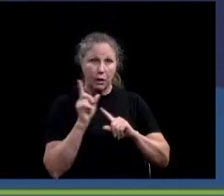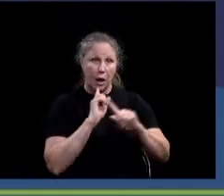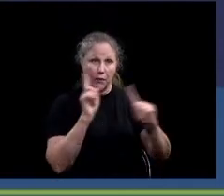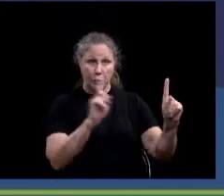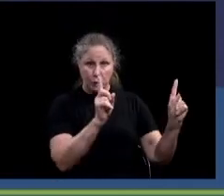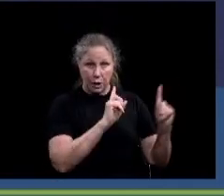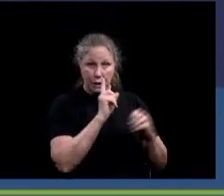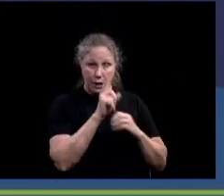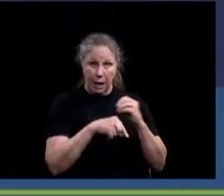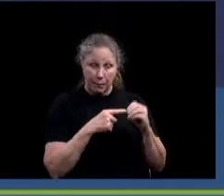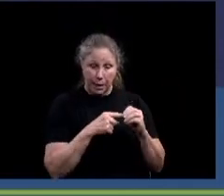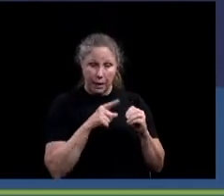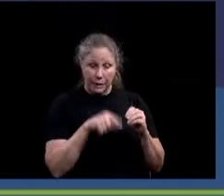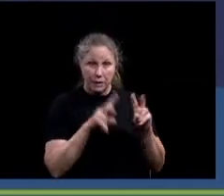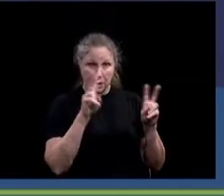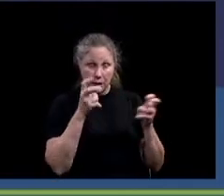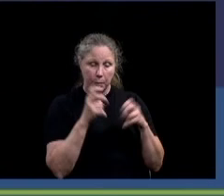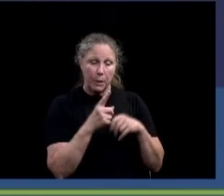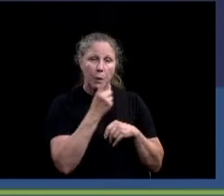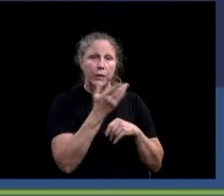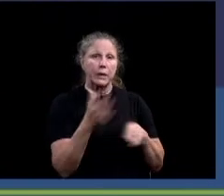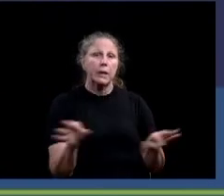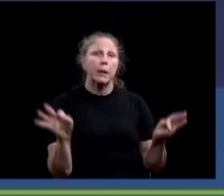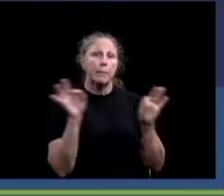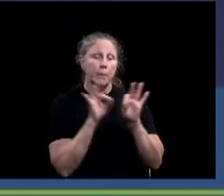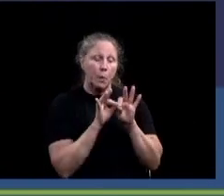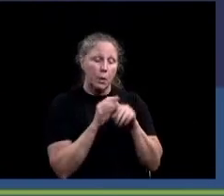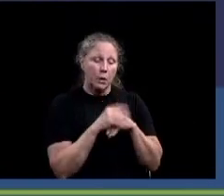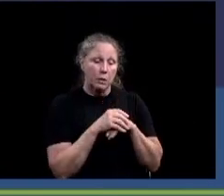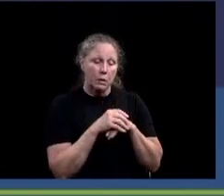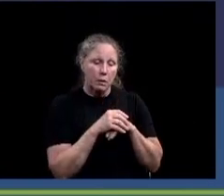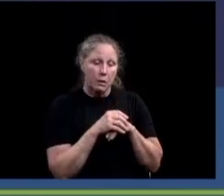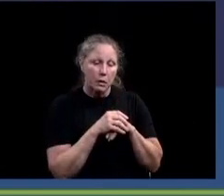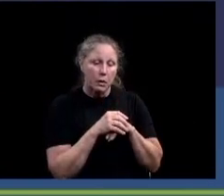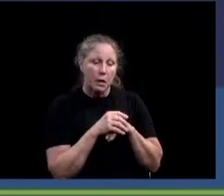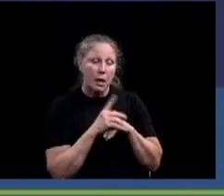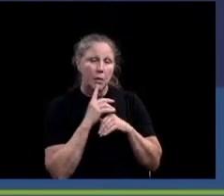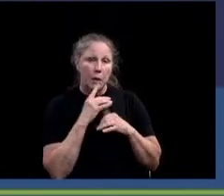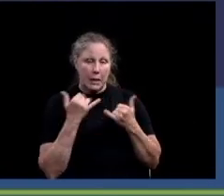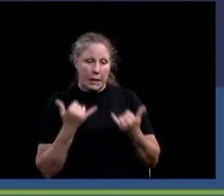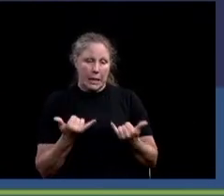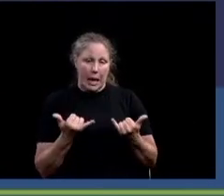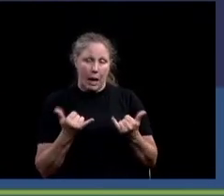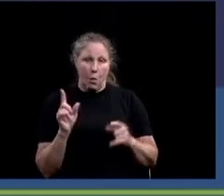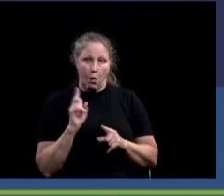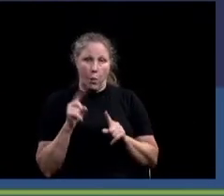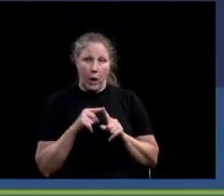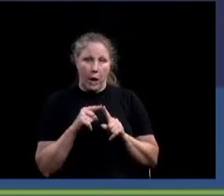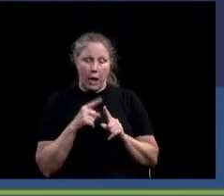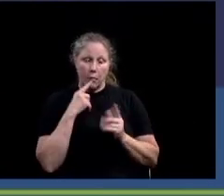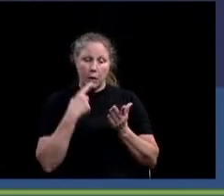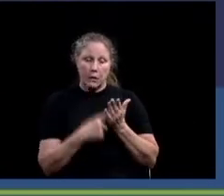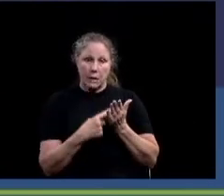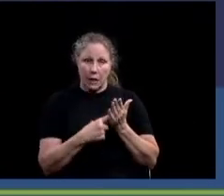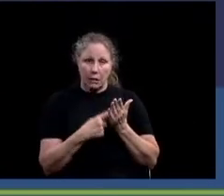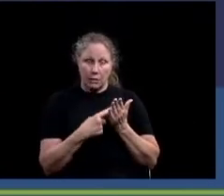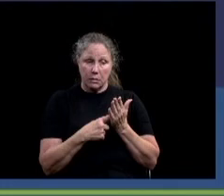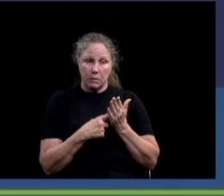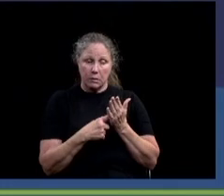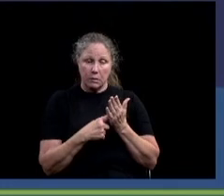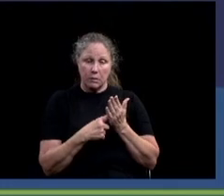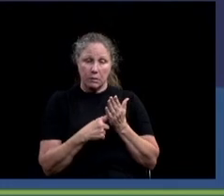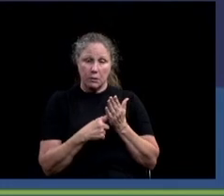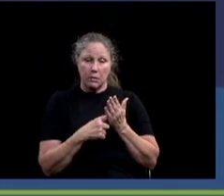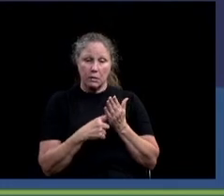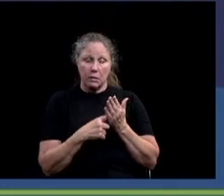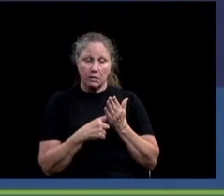is communicating where we are now, so that as we discuss this, the community can know where we're sitting and go